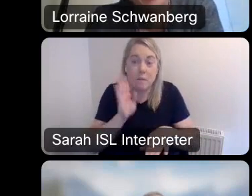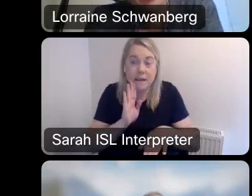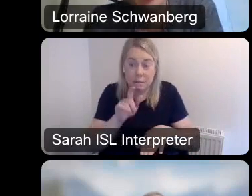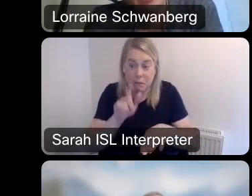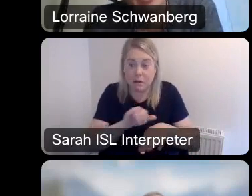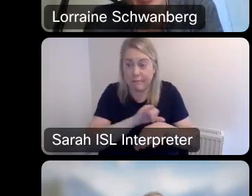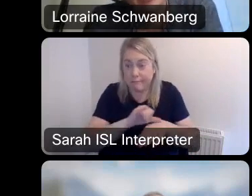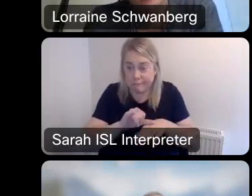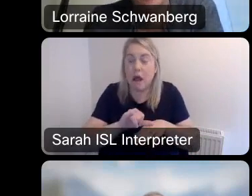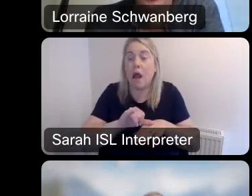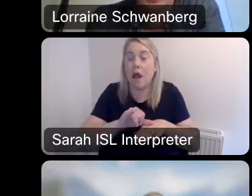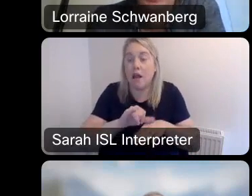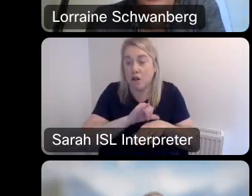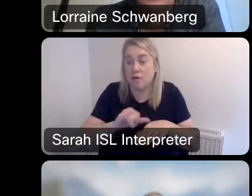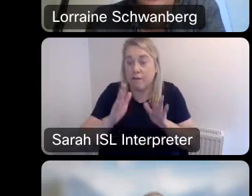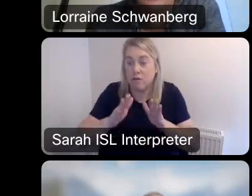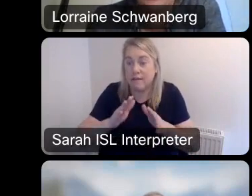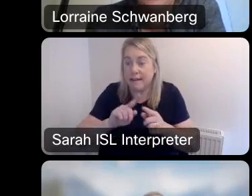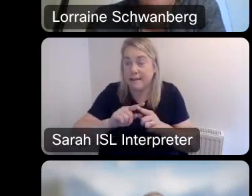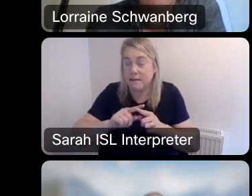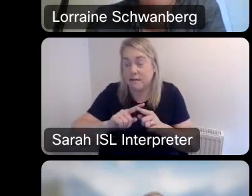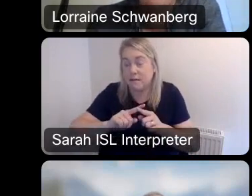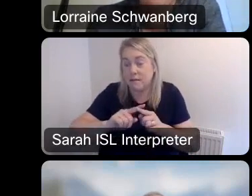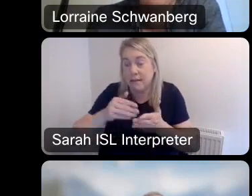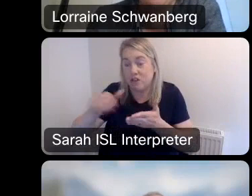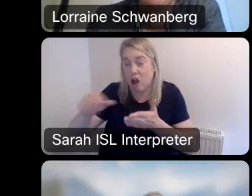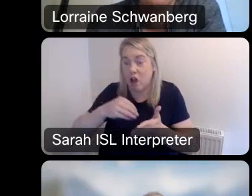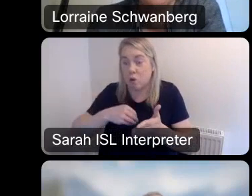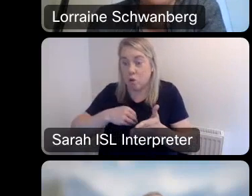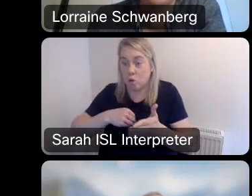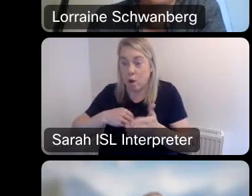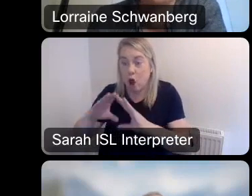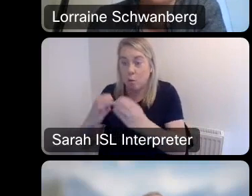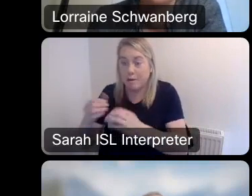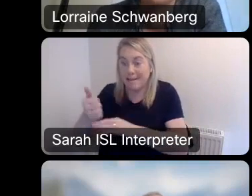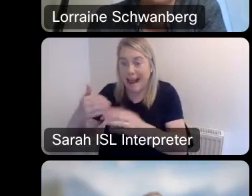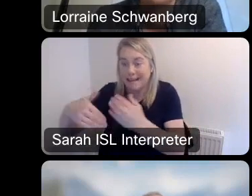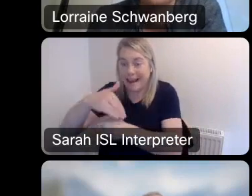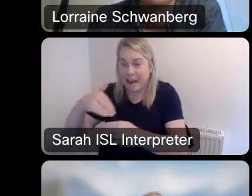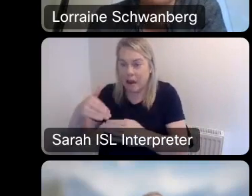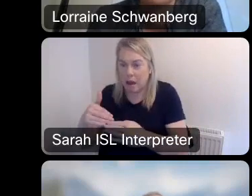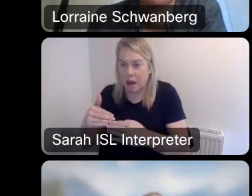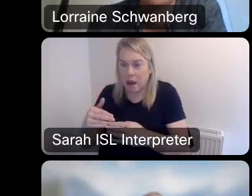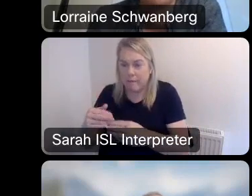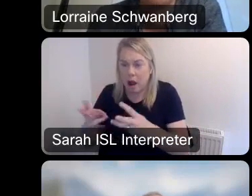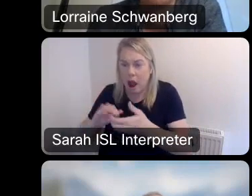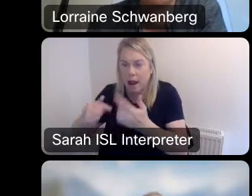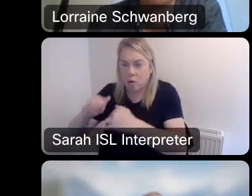from the acute setting to the community setting, even colleagues working in community, just to be mindful